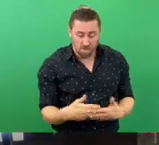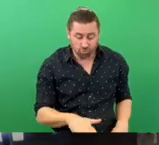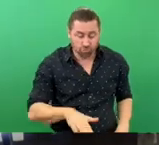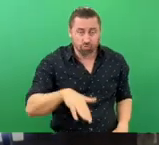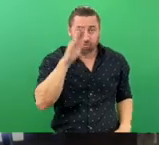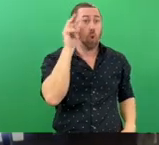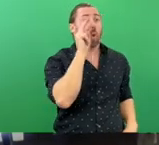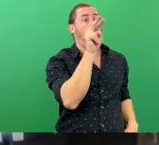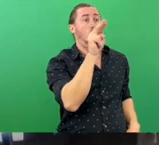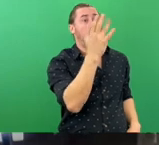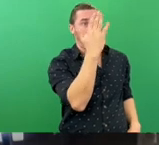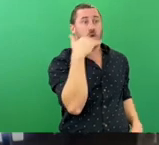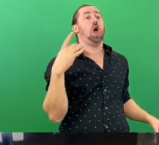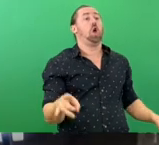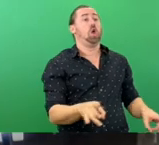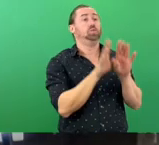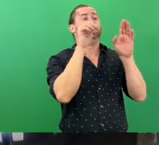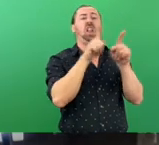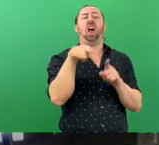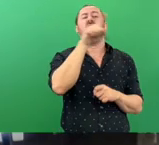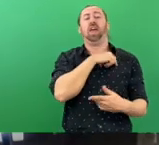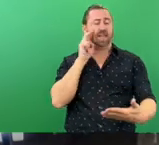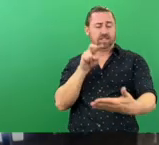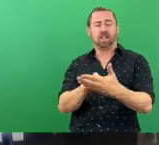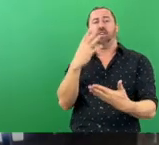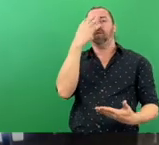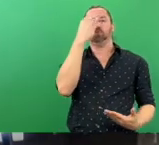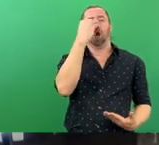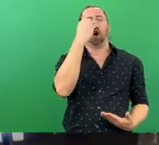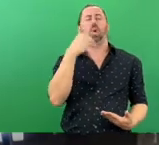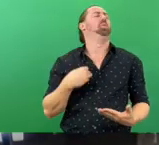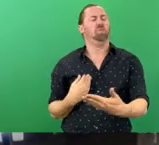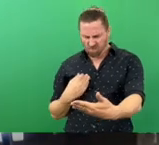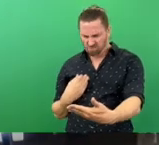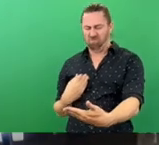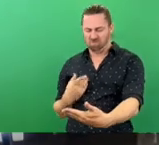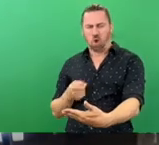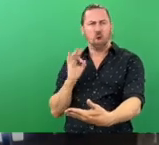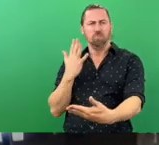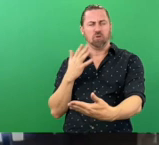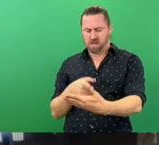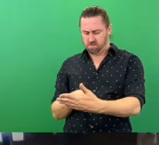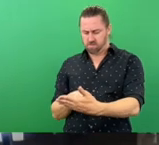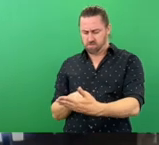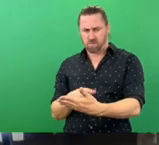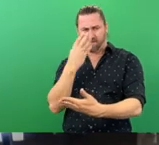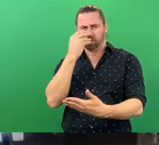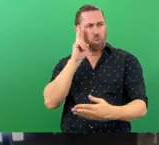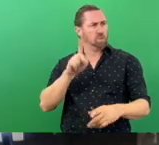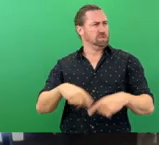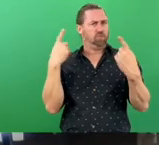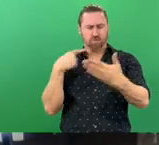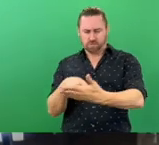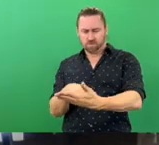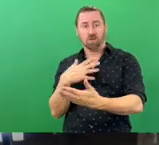babies. And we get so used to it that when we see photographs of ourselves that are not mirrored, we find them very disconcerting,